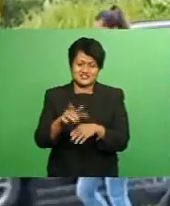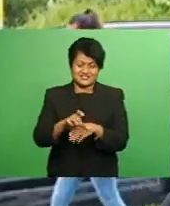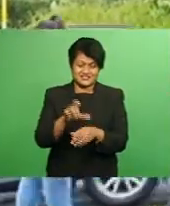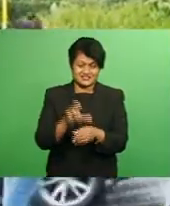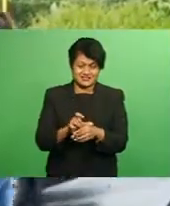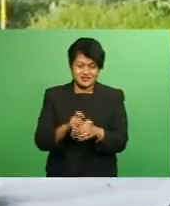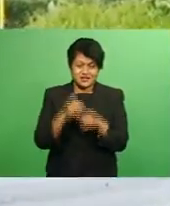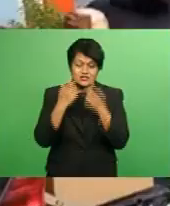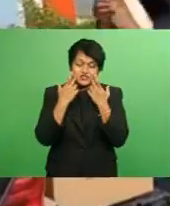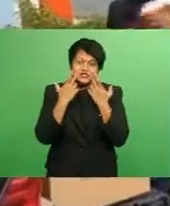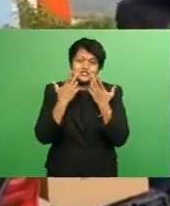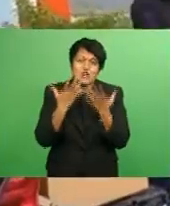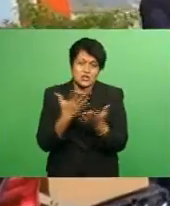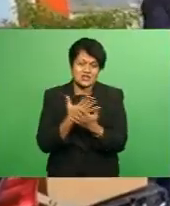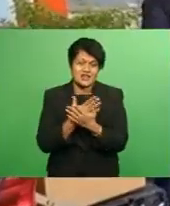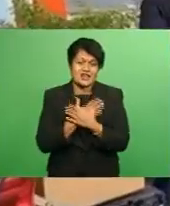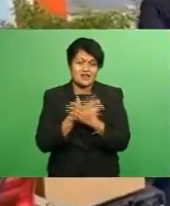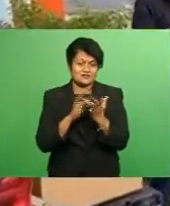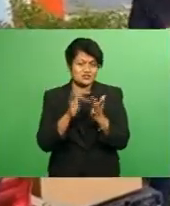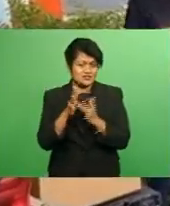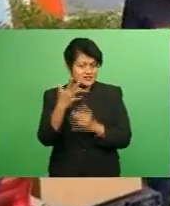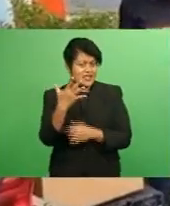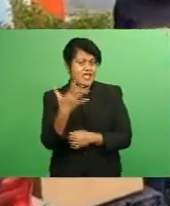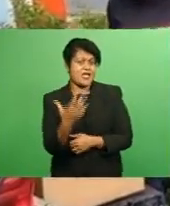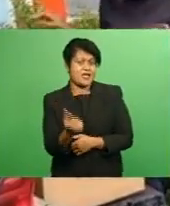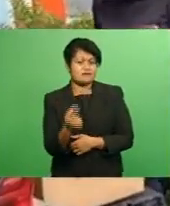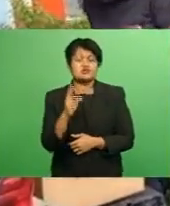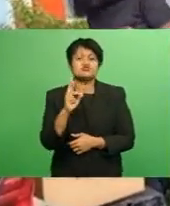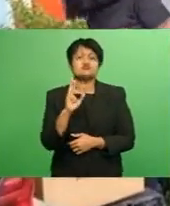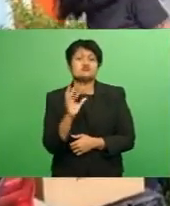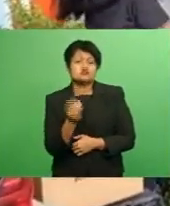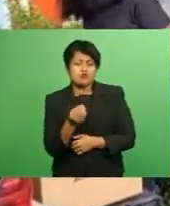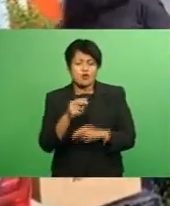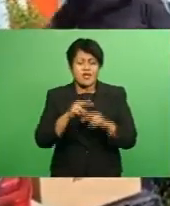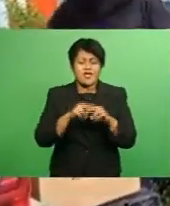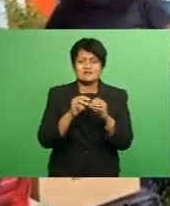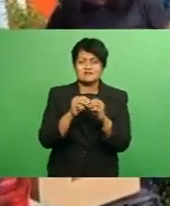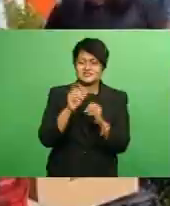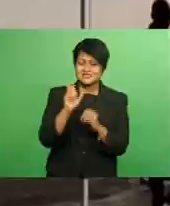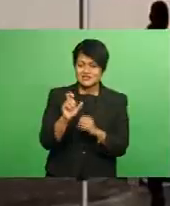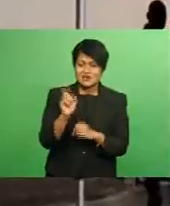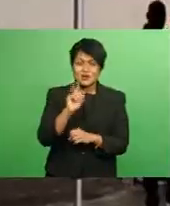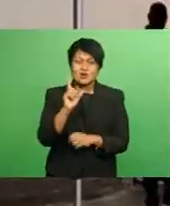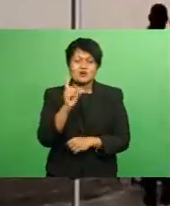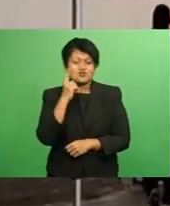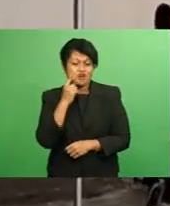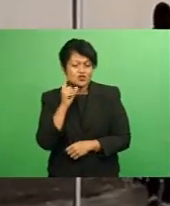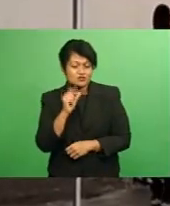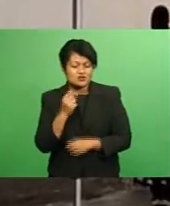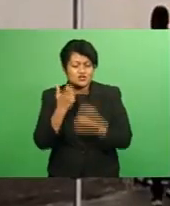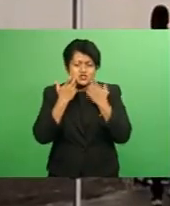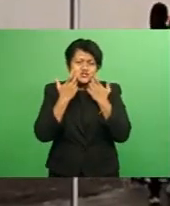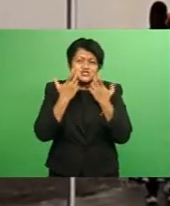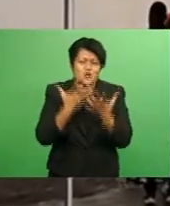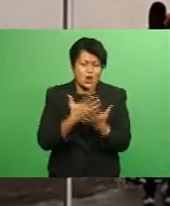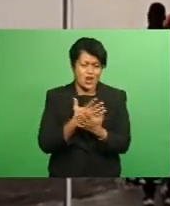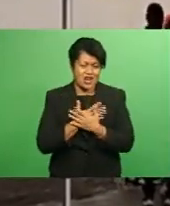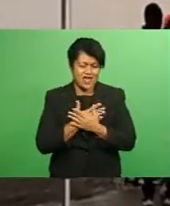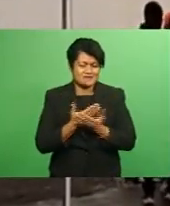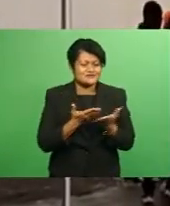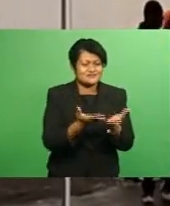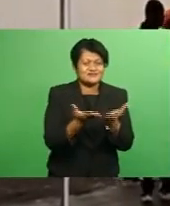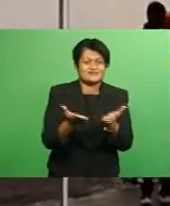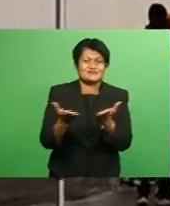for us. So in a way, overall, what FBC is trying to do here is to demonstrate our love, and that's how we share it with